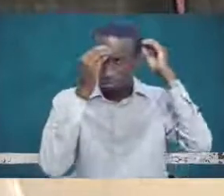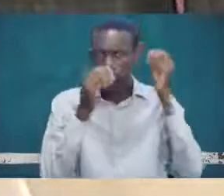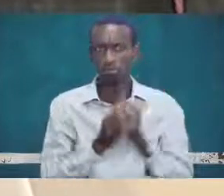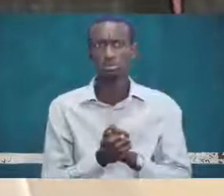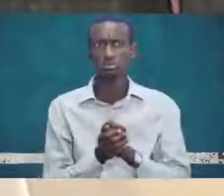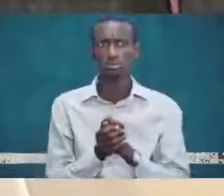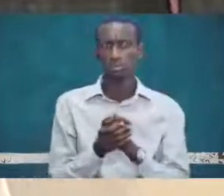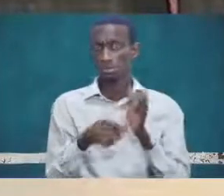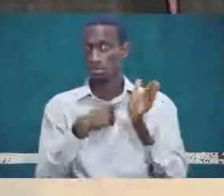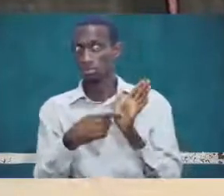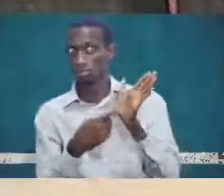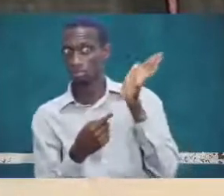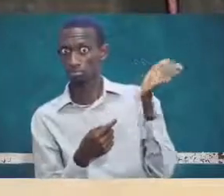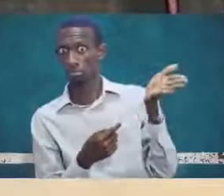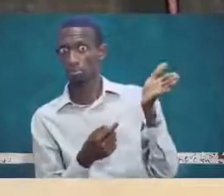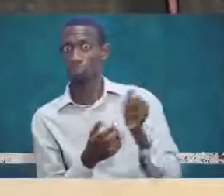this symbol